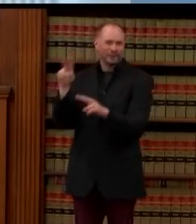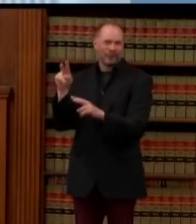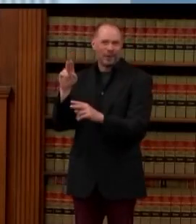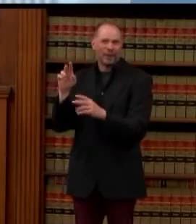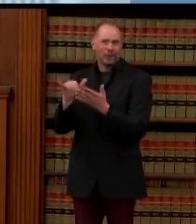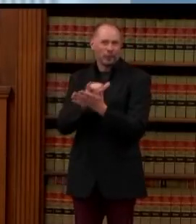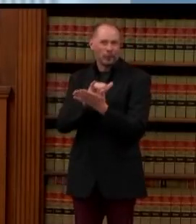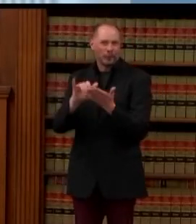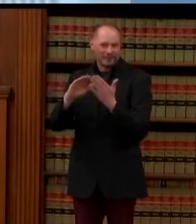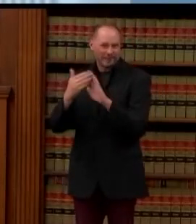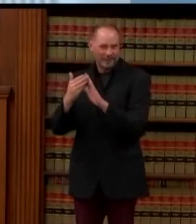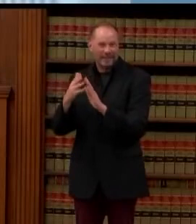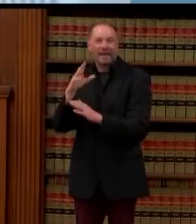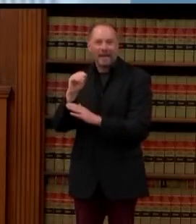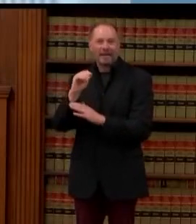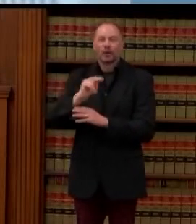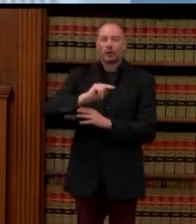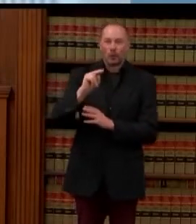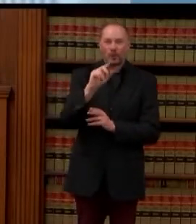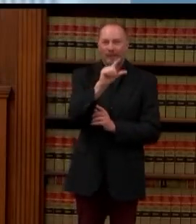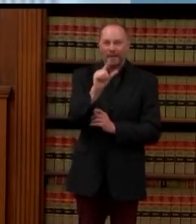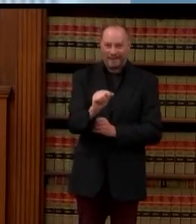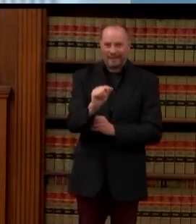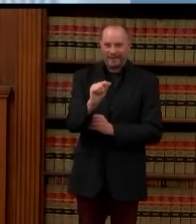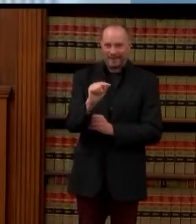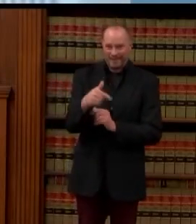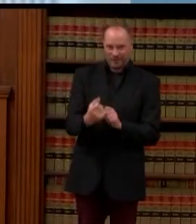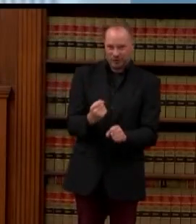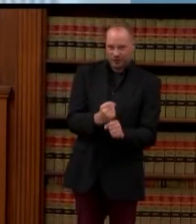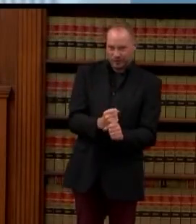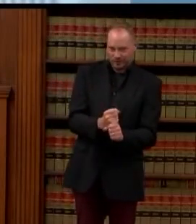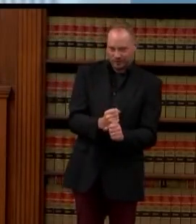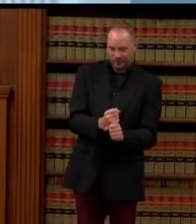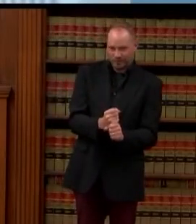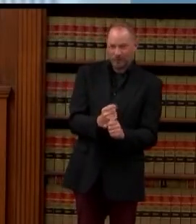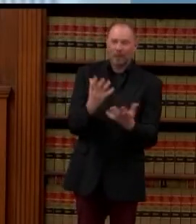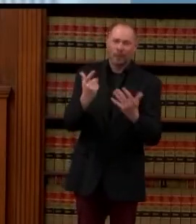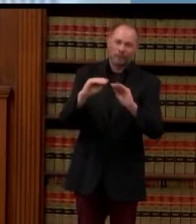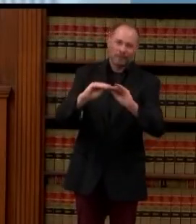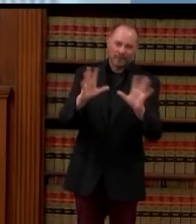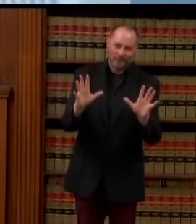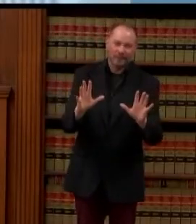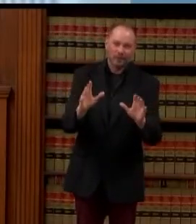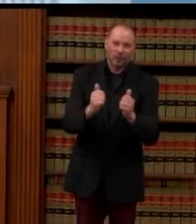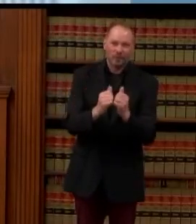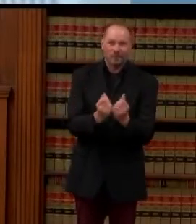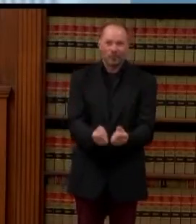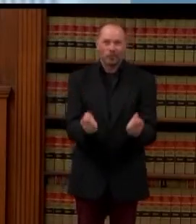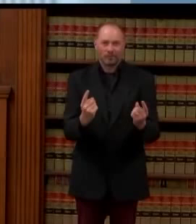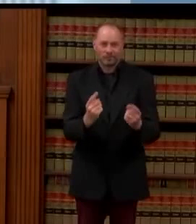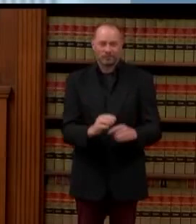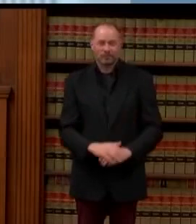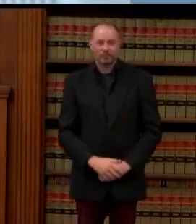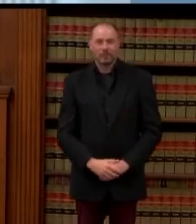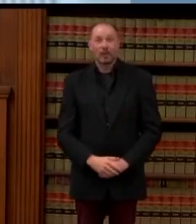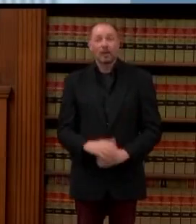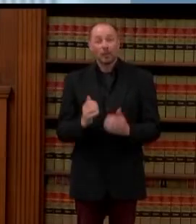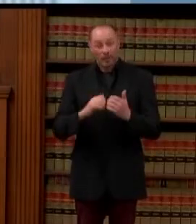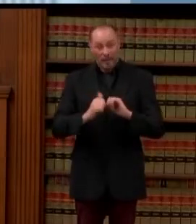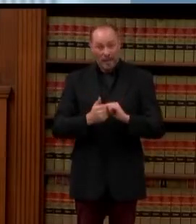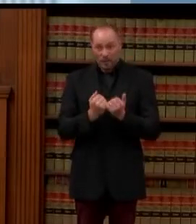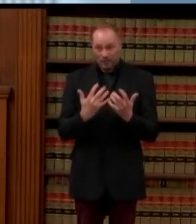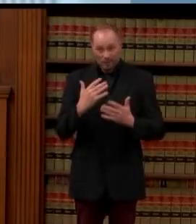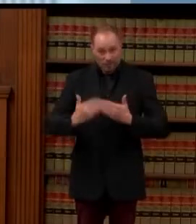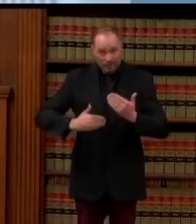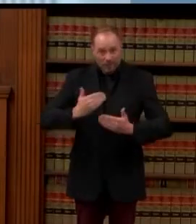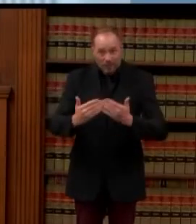City and northern Italy earlier this year. I want to be clear, very clear with everyone. With how it's going